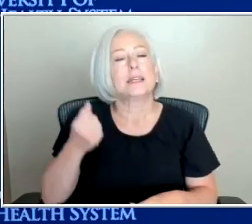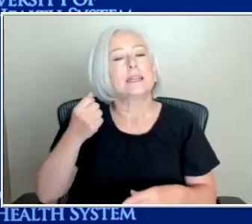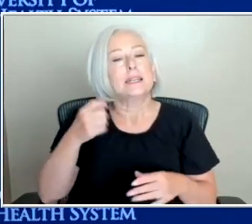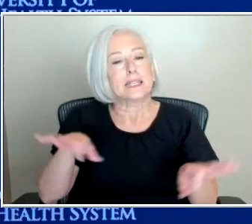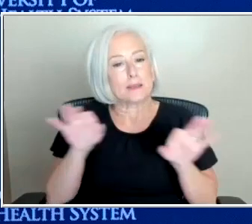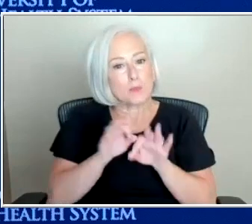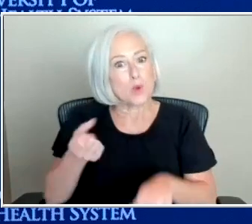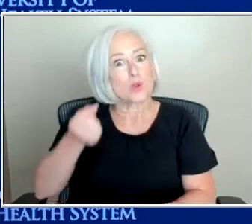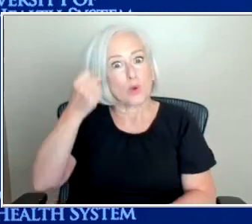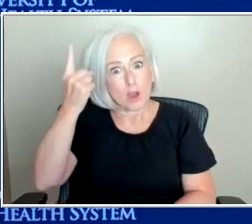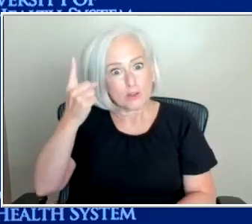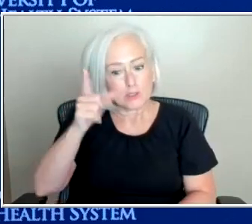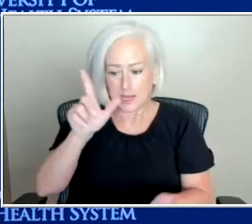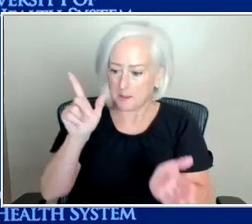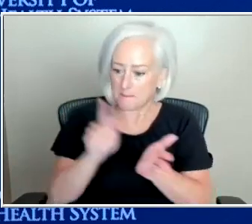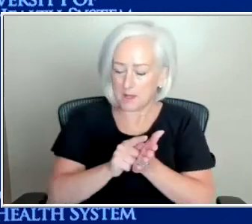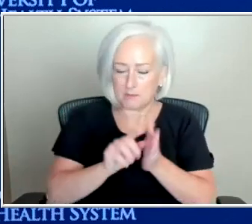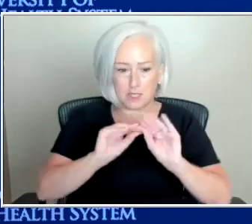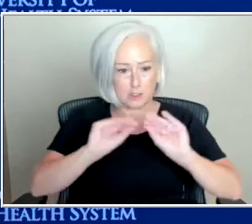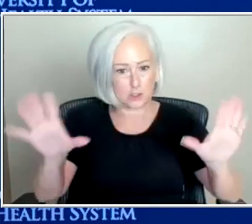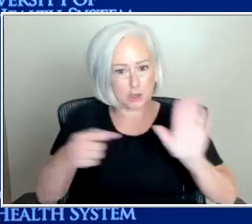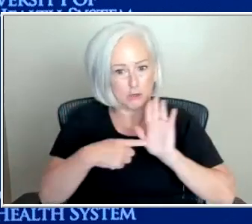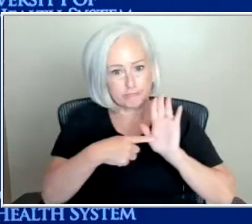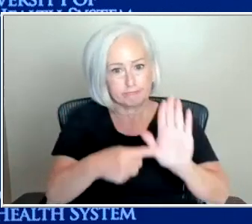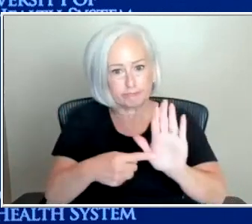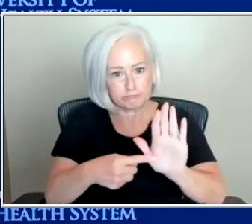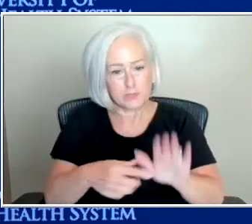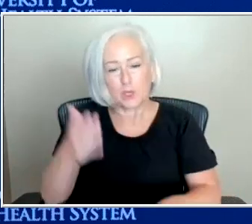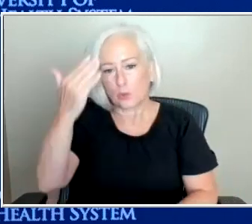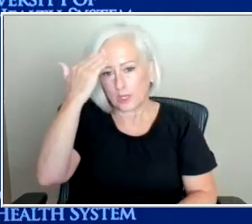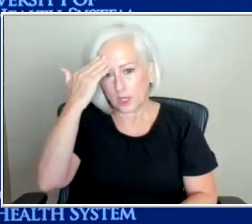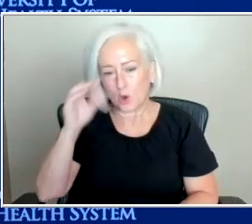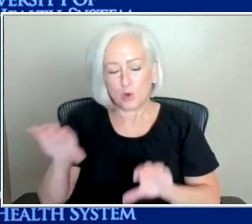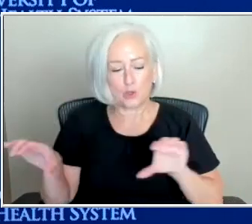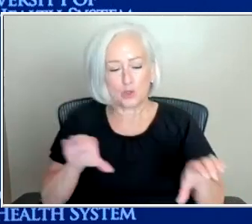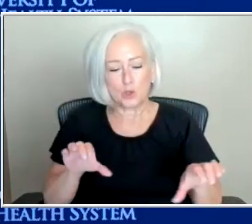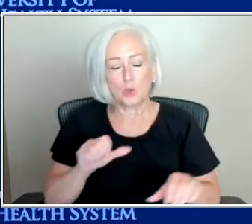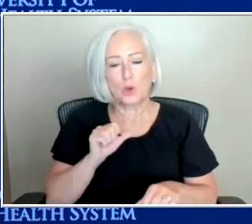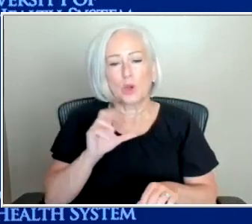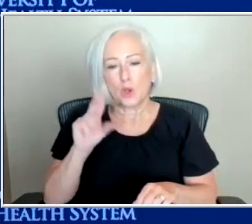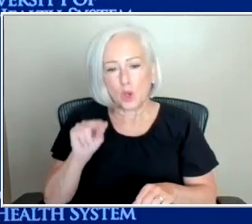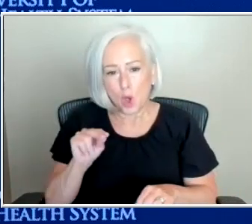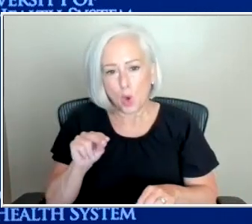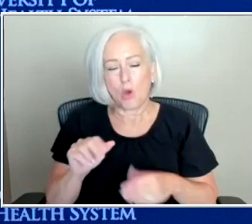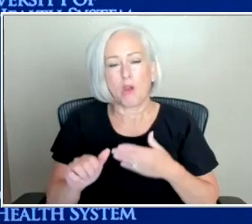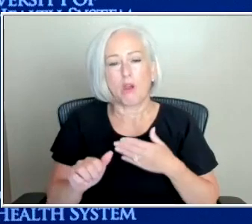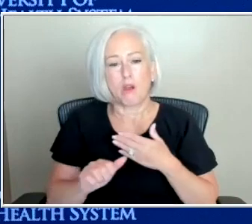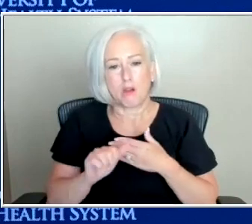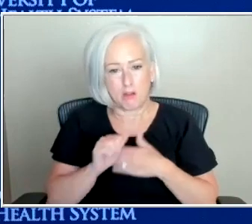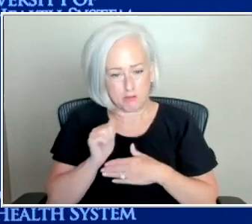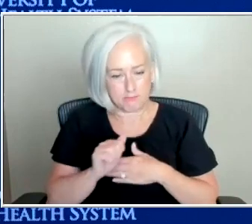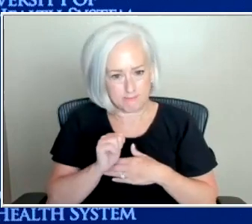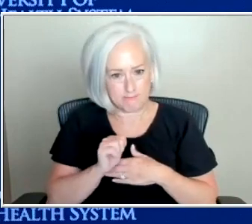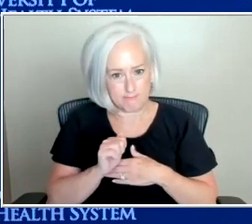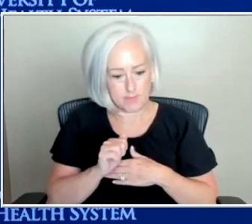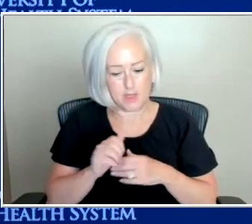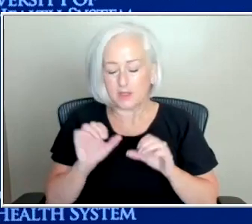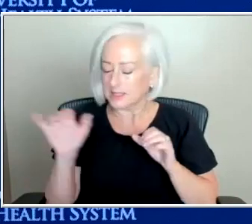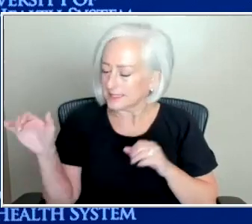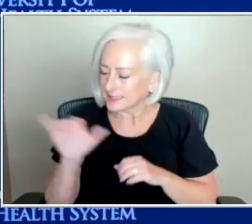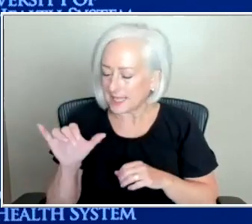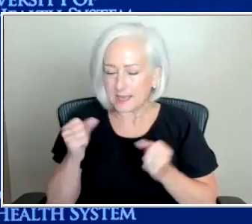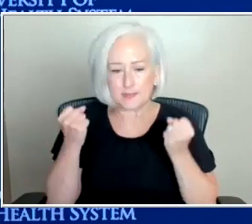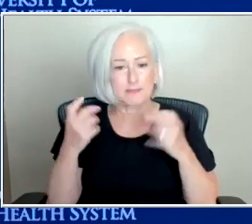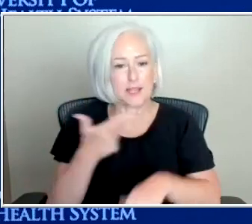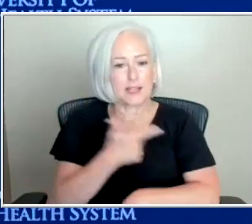transparent because we know, again, first, do no harm. We know that these vaccines, as many vaccines are for childhood and childhood